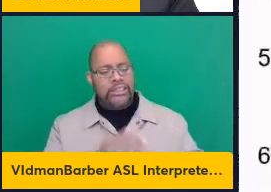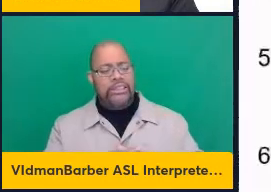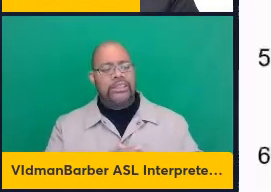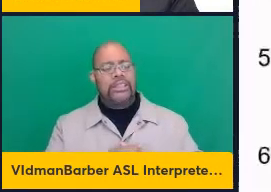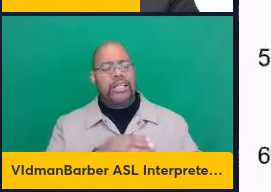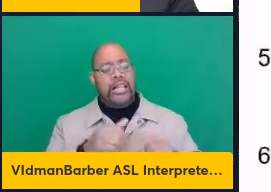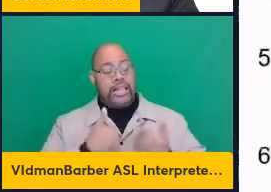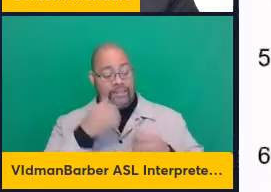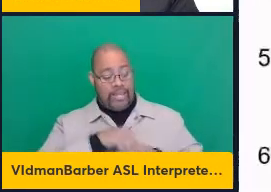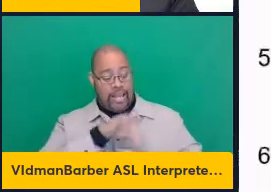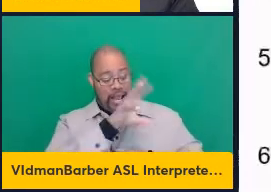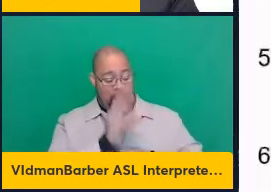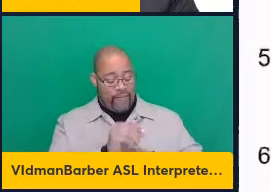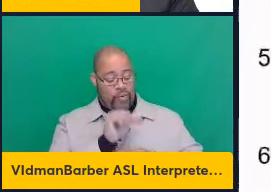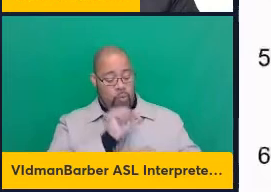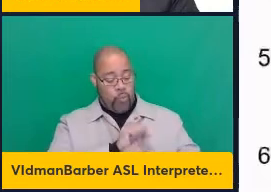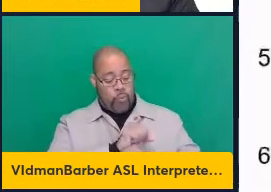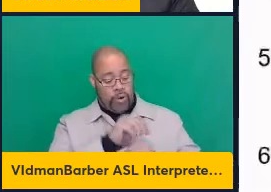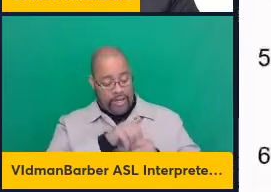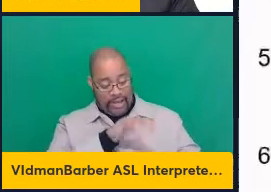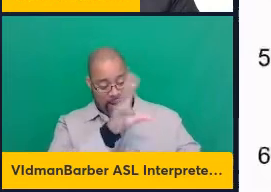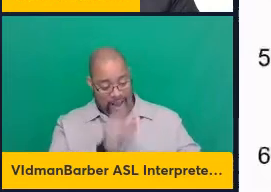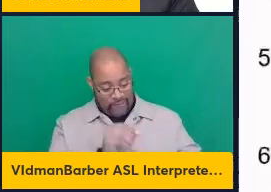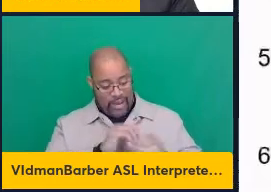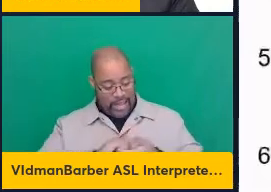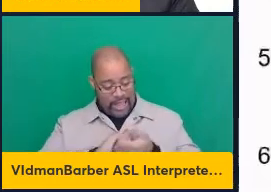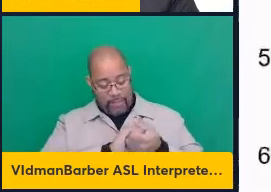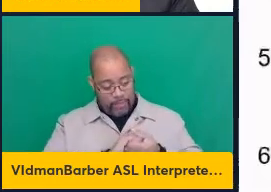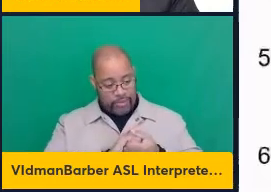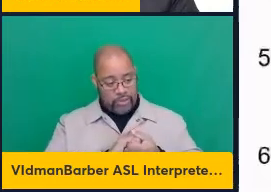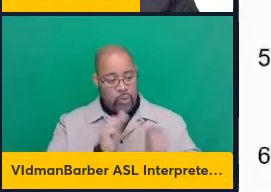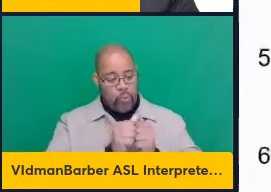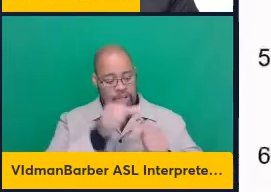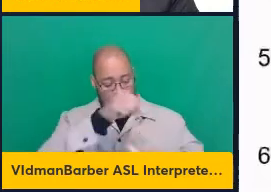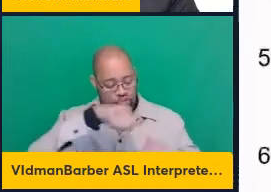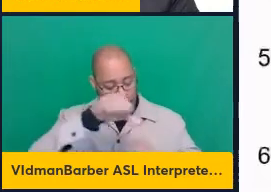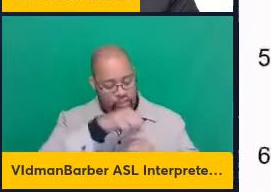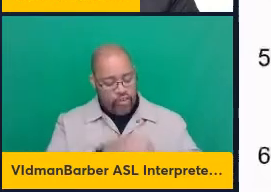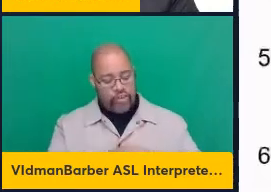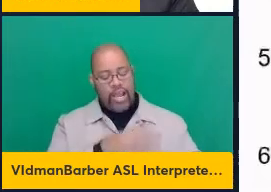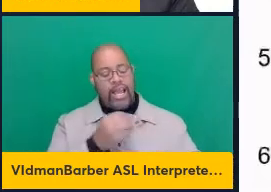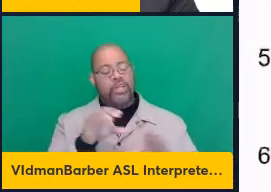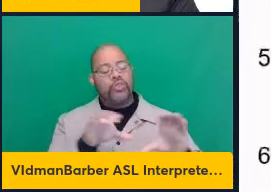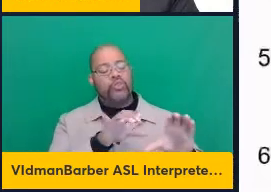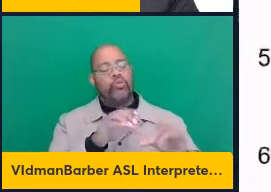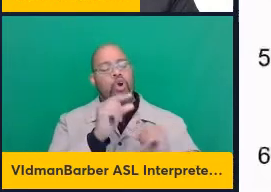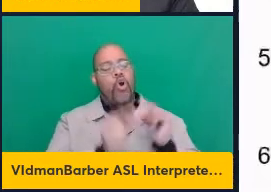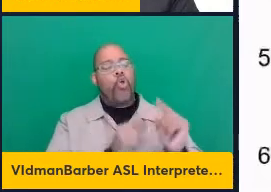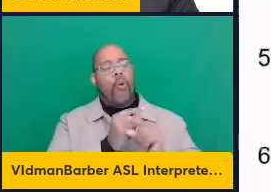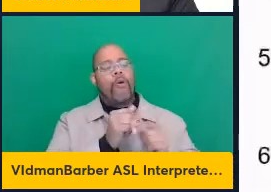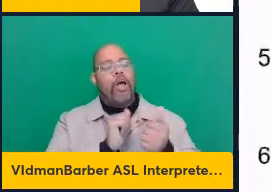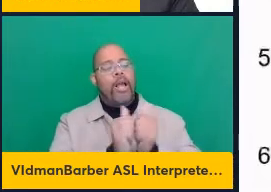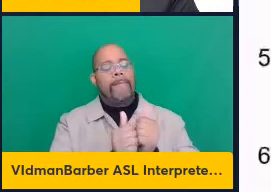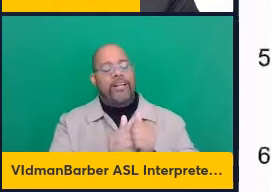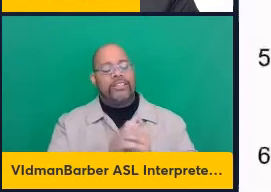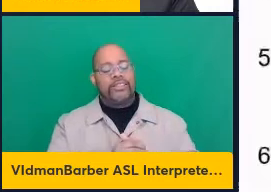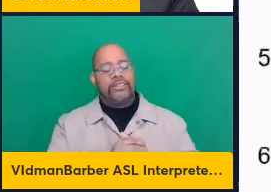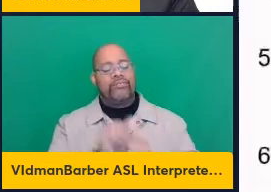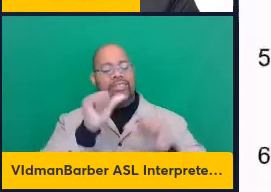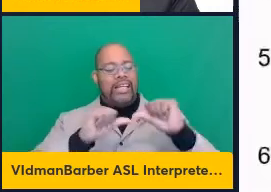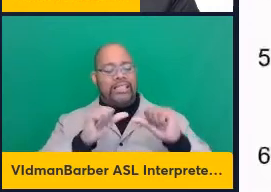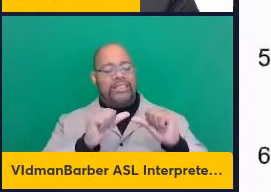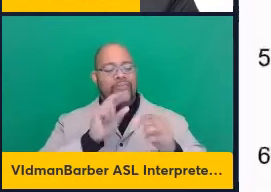living on the continent, working on the continent, collaborating with each other, and doing globally competitive